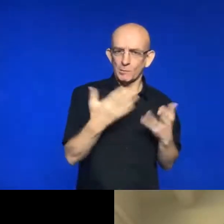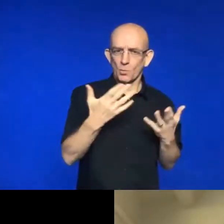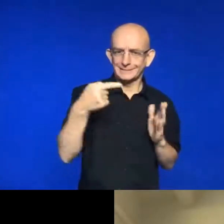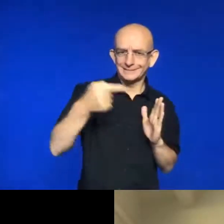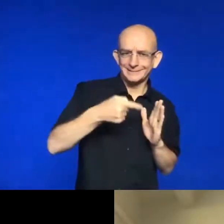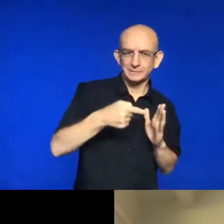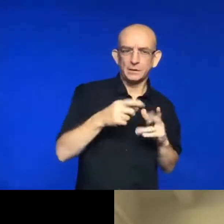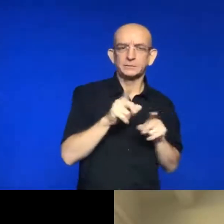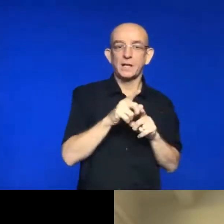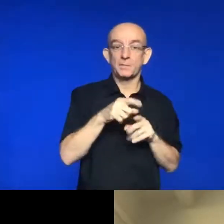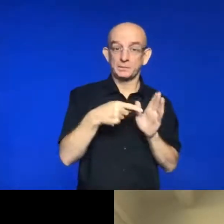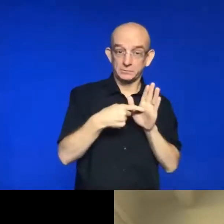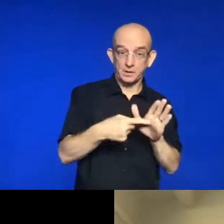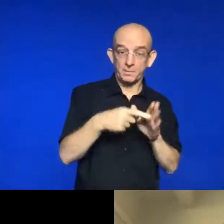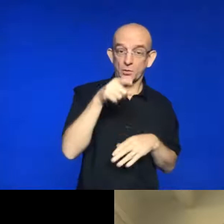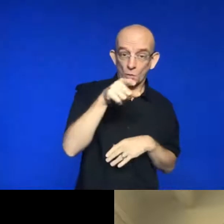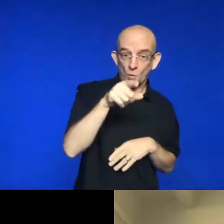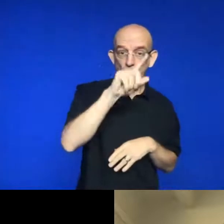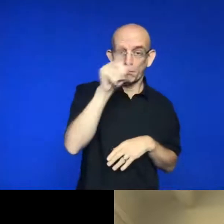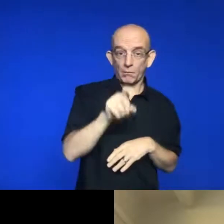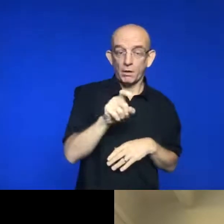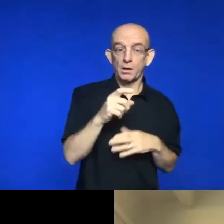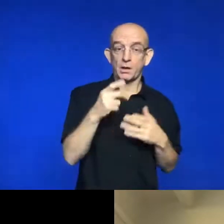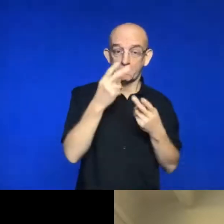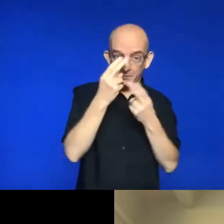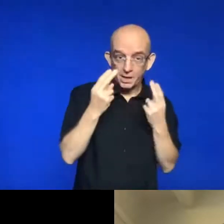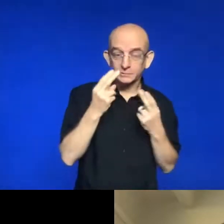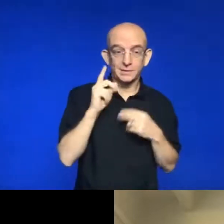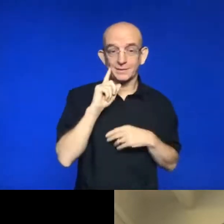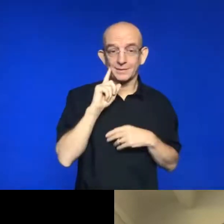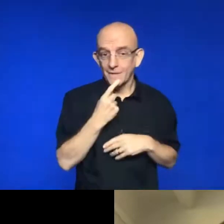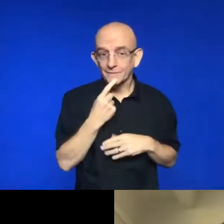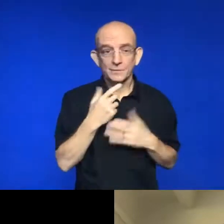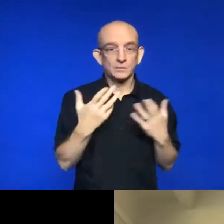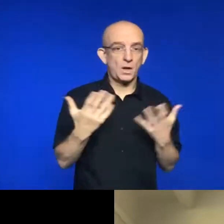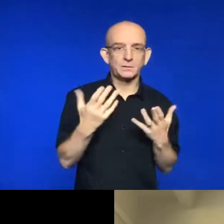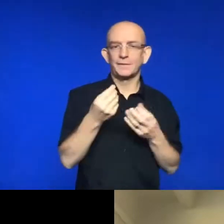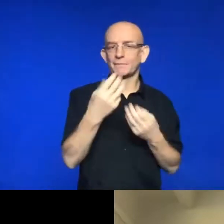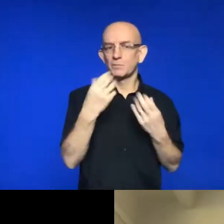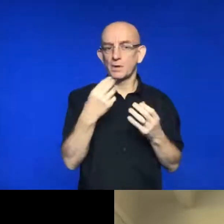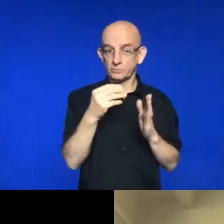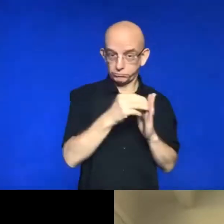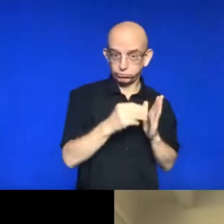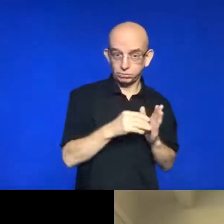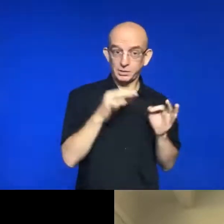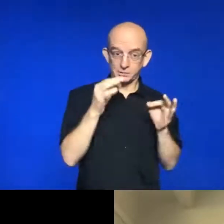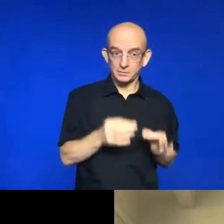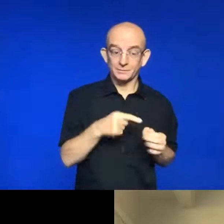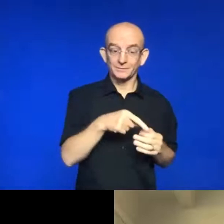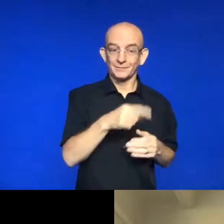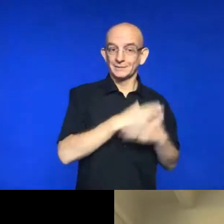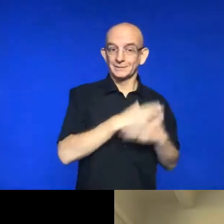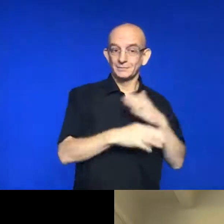other information, actually disability registry have a very little added value. They have little added value. What we